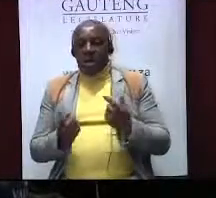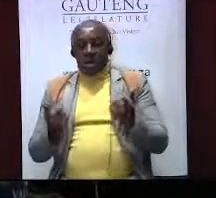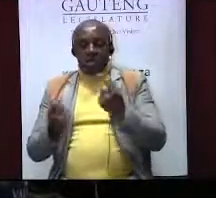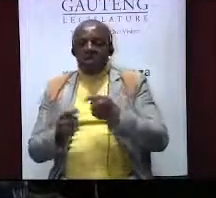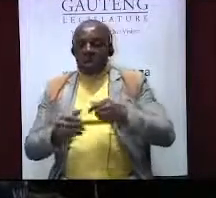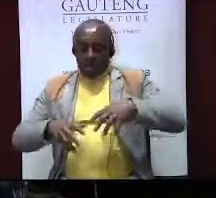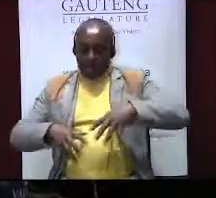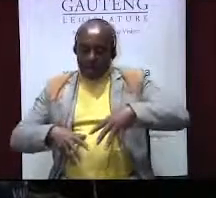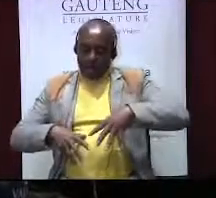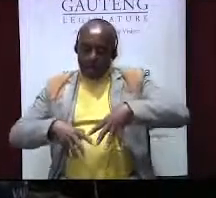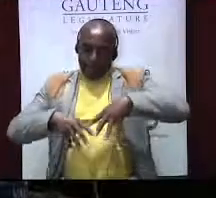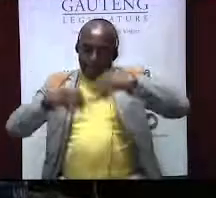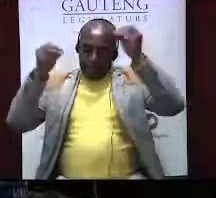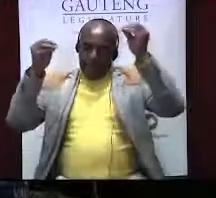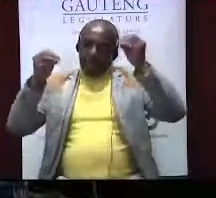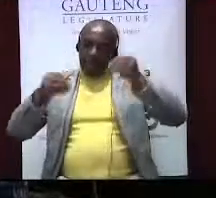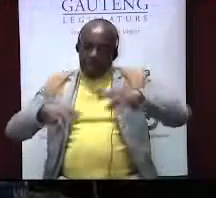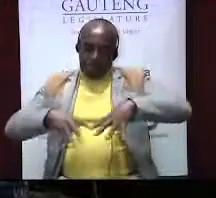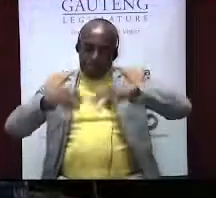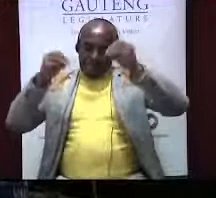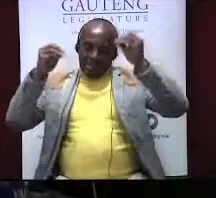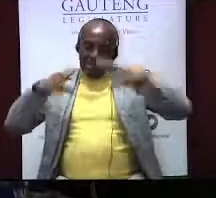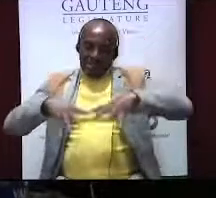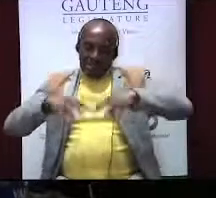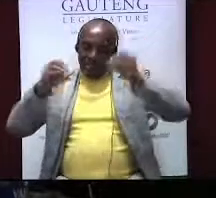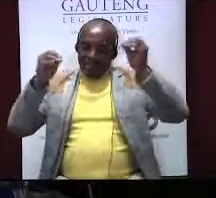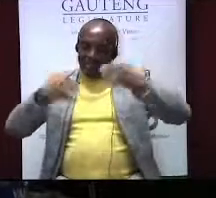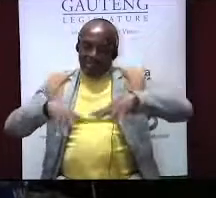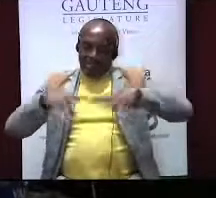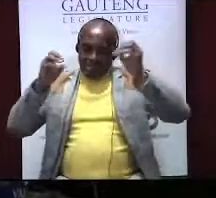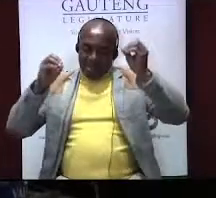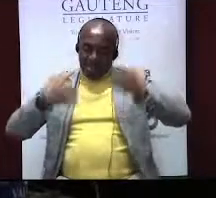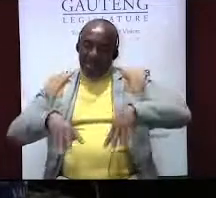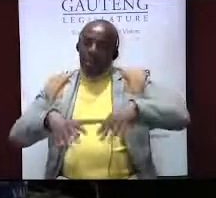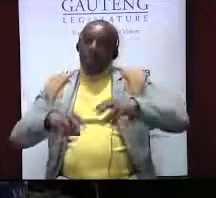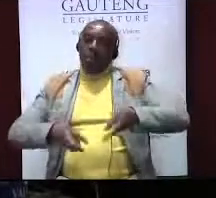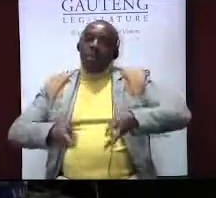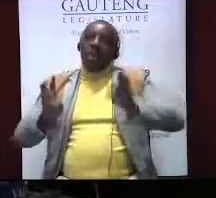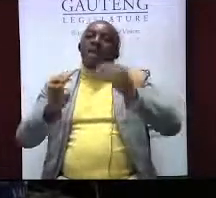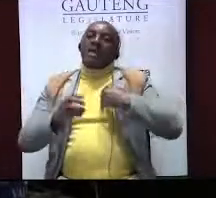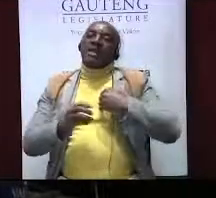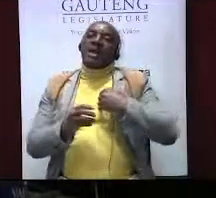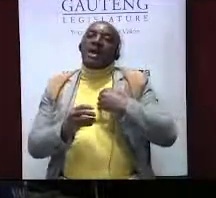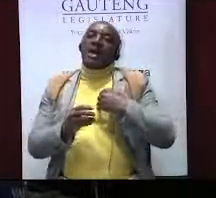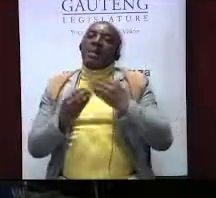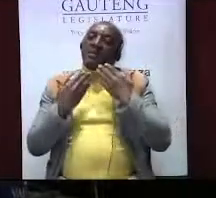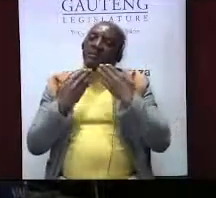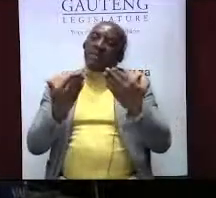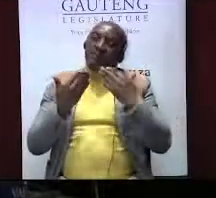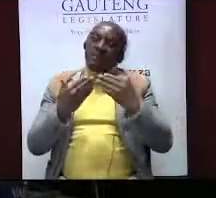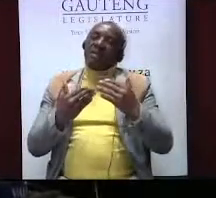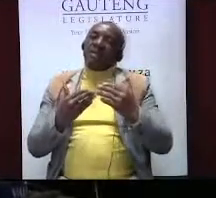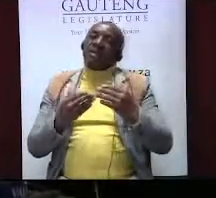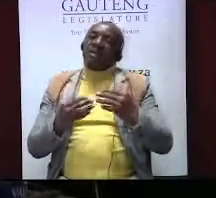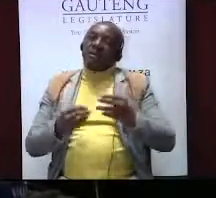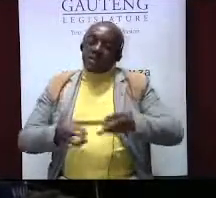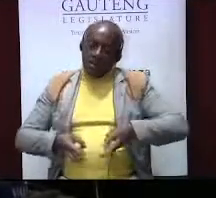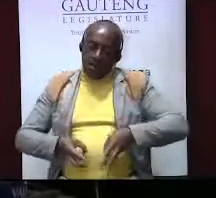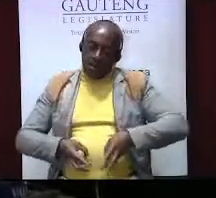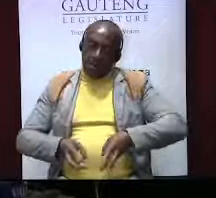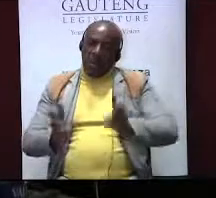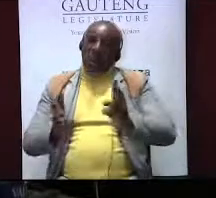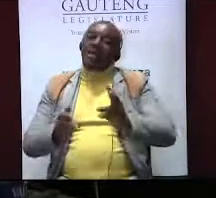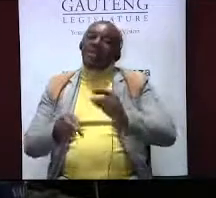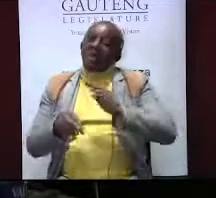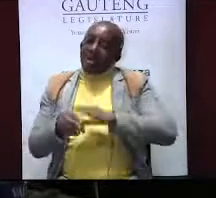spiritually, all of them. I'm very thankful of the fact that today